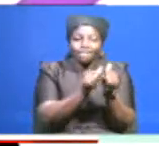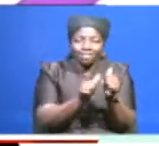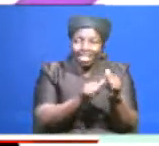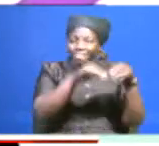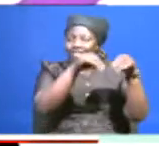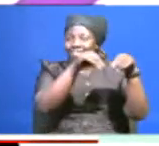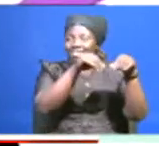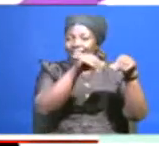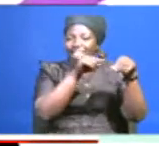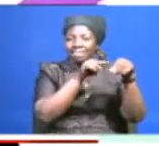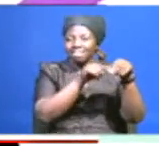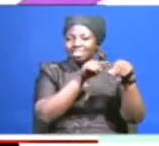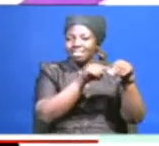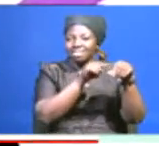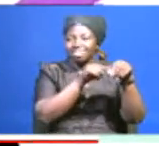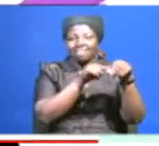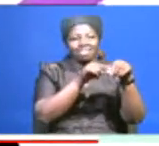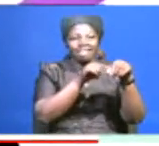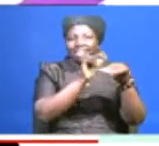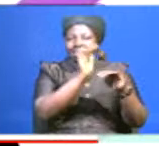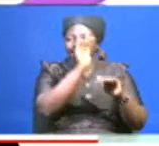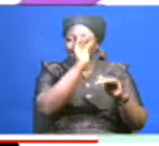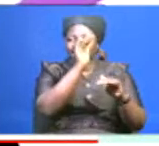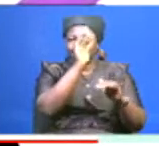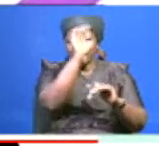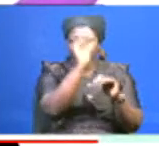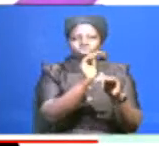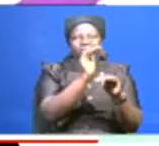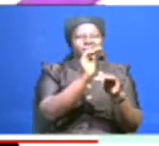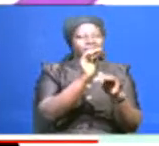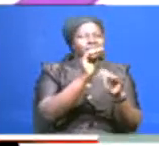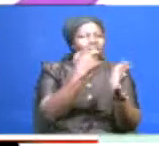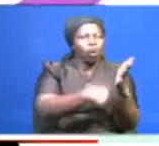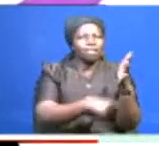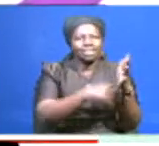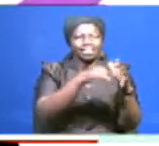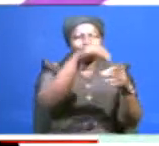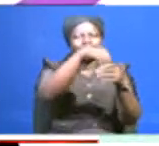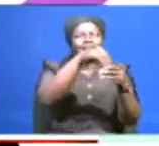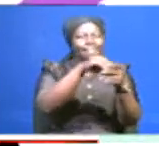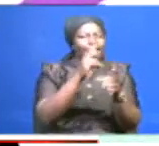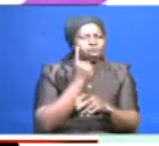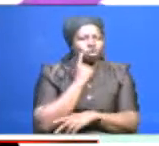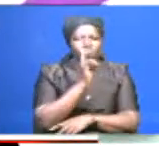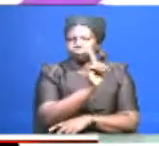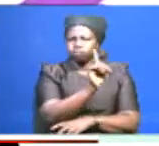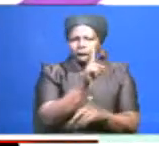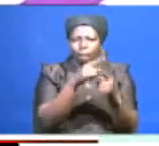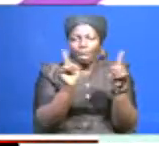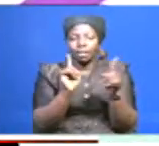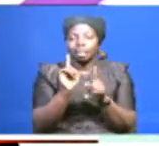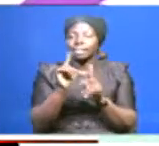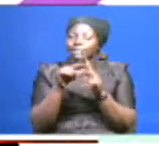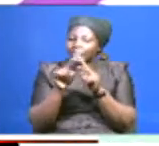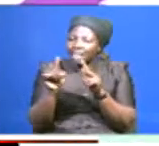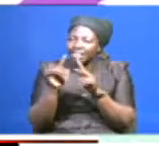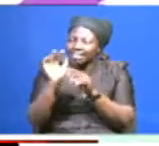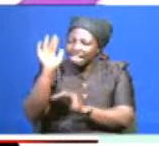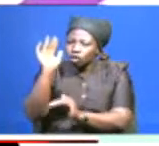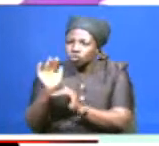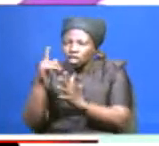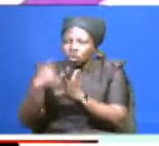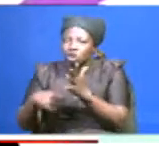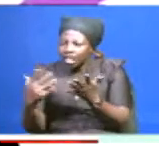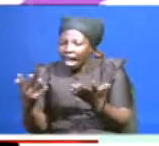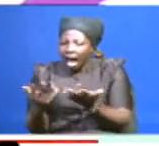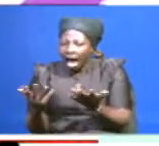sio ya kwamba inapunguzwa bei ati kwa shelf. unga inaanza kupunguzwa bei kwa kumsaidia mkulima